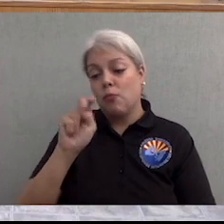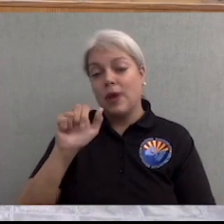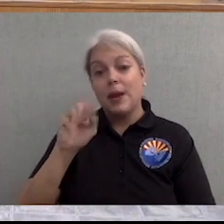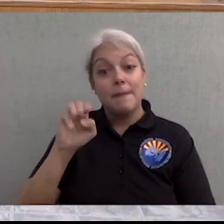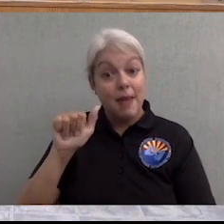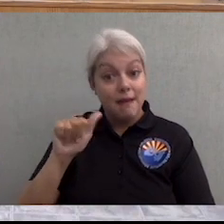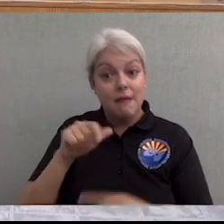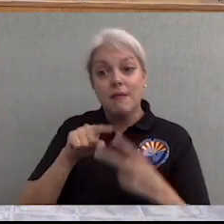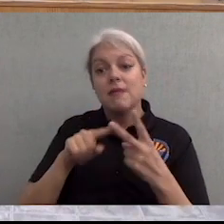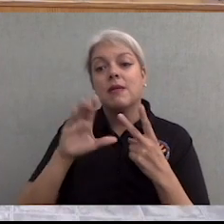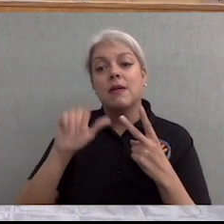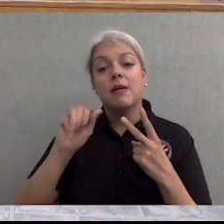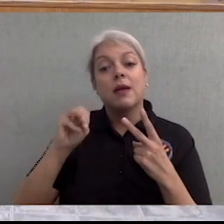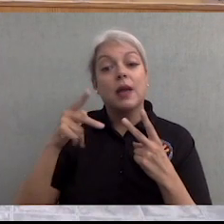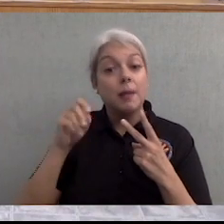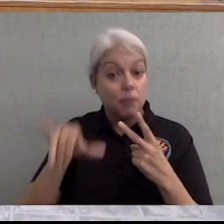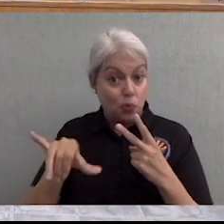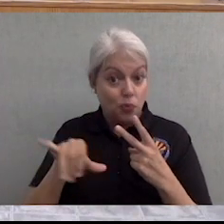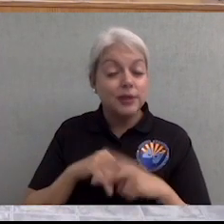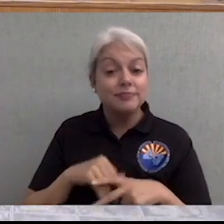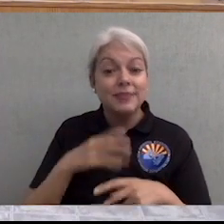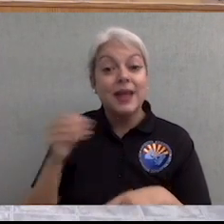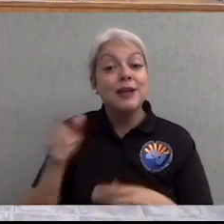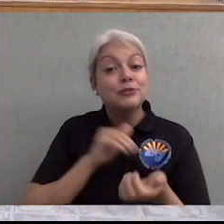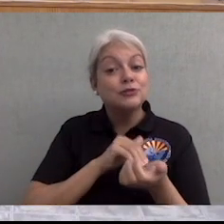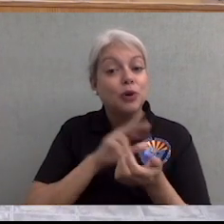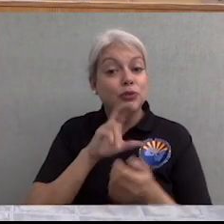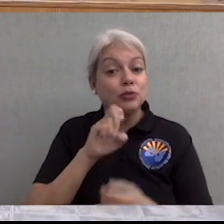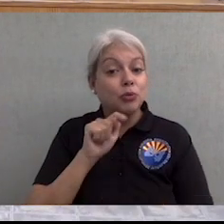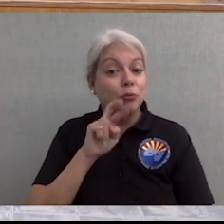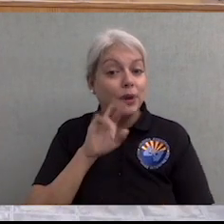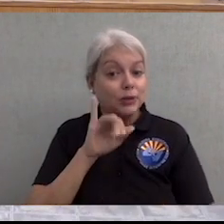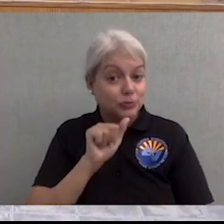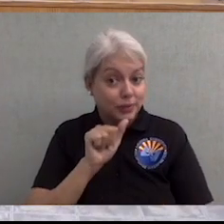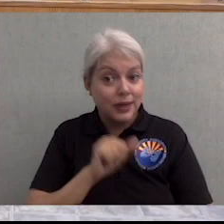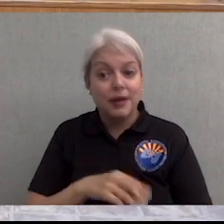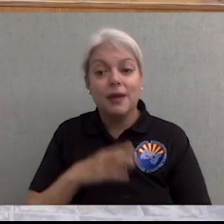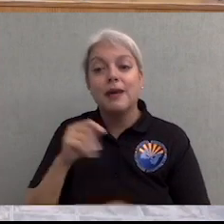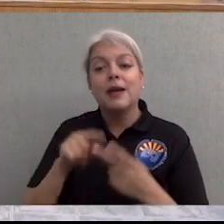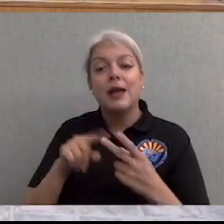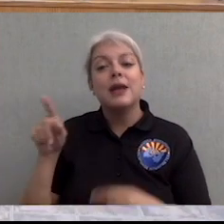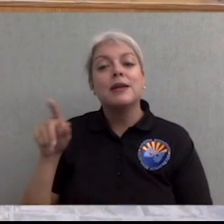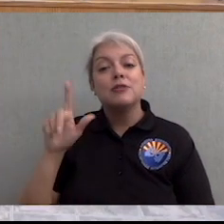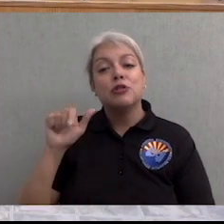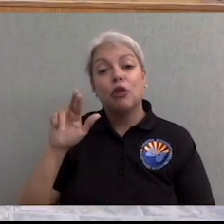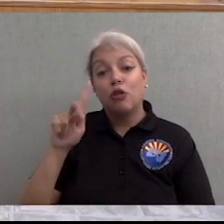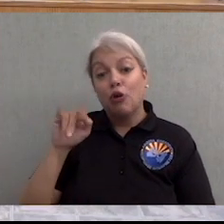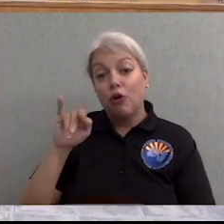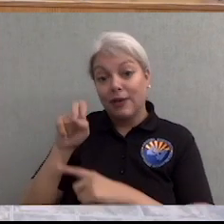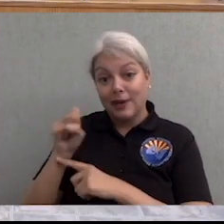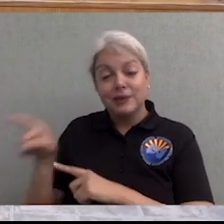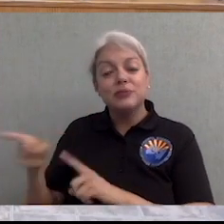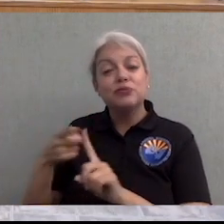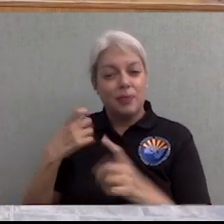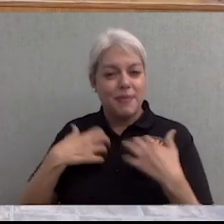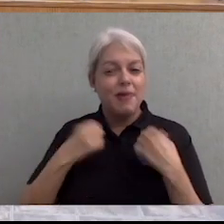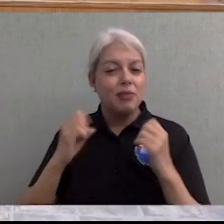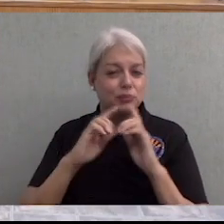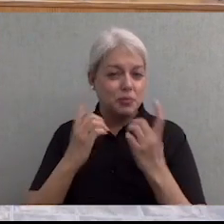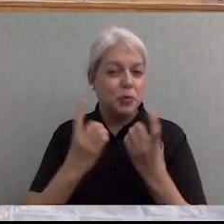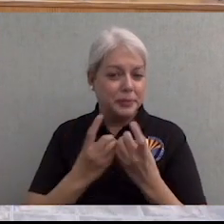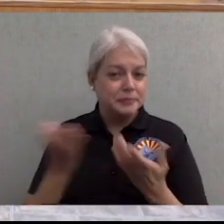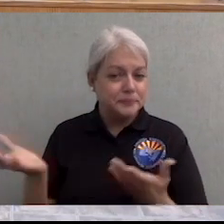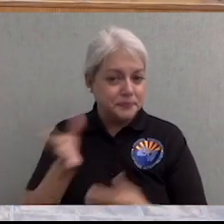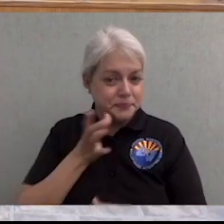Dr. Renteria, and we have Mrs. Larkins from the Health Department. I'll start off today with reading you some statistics to